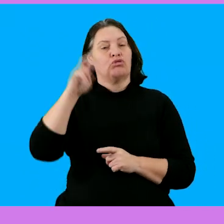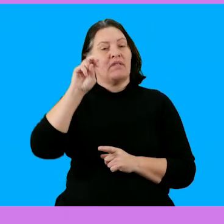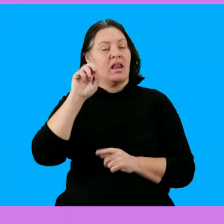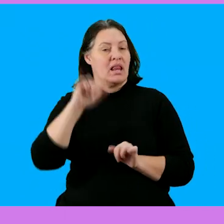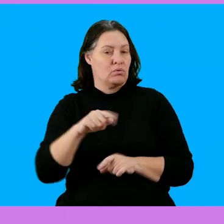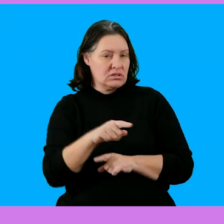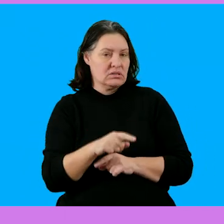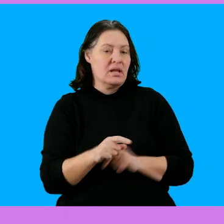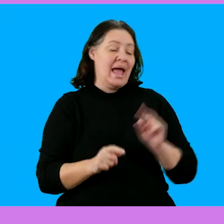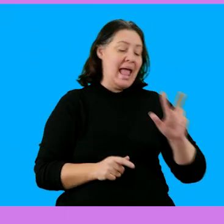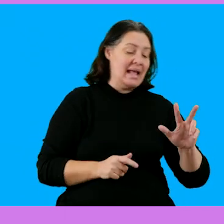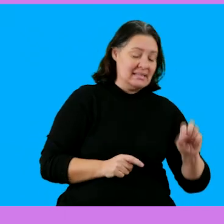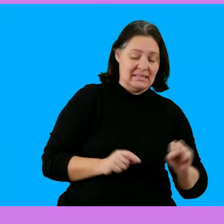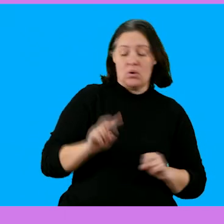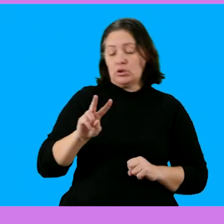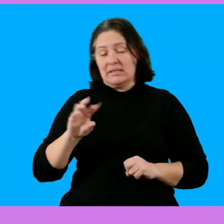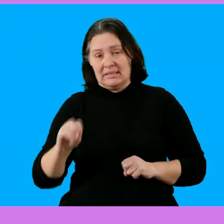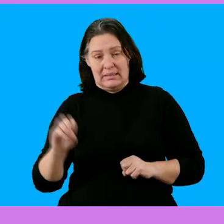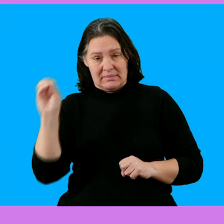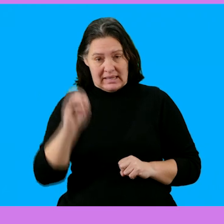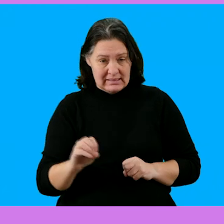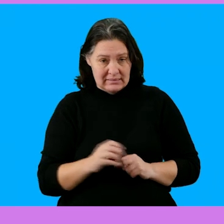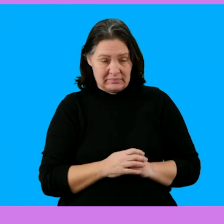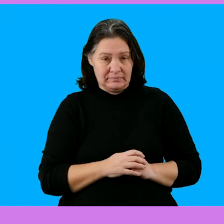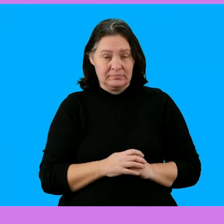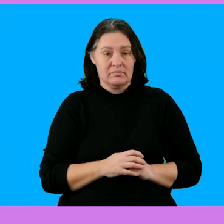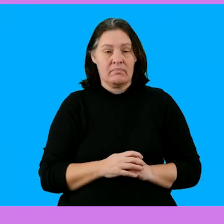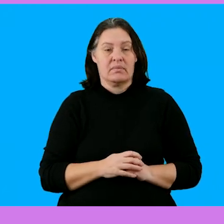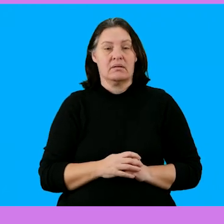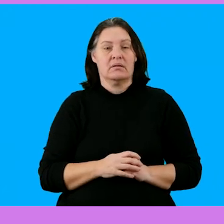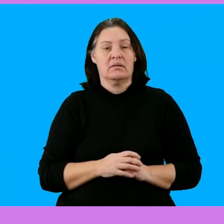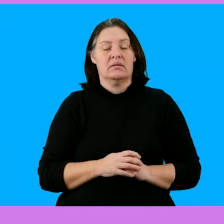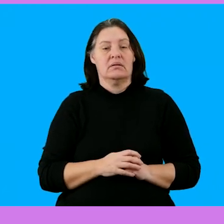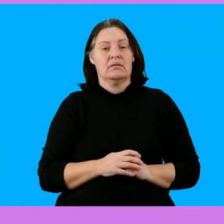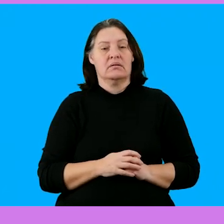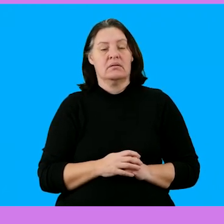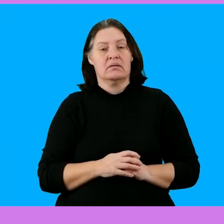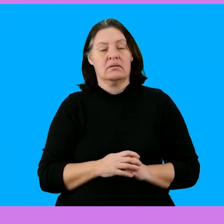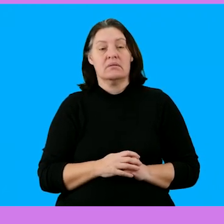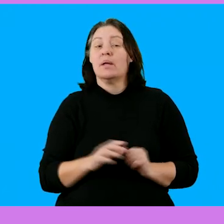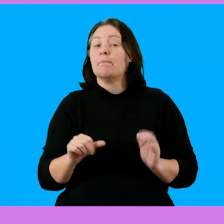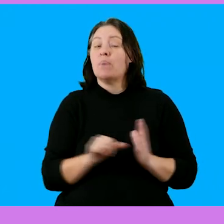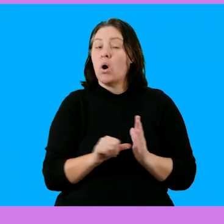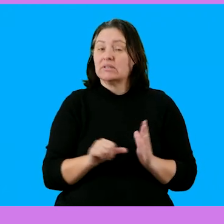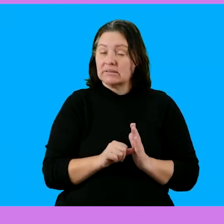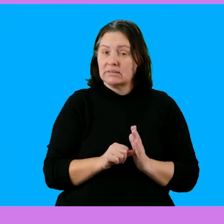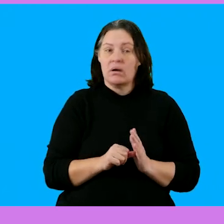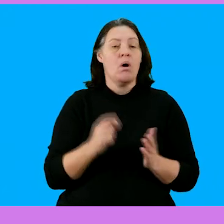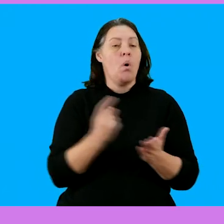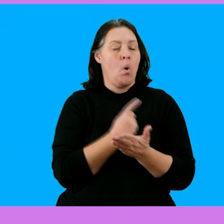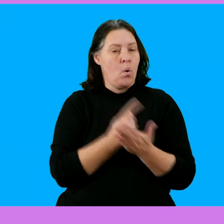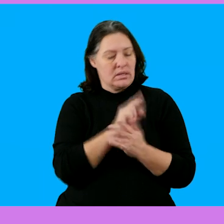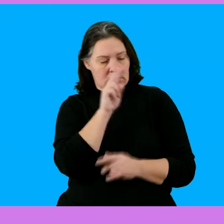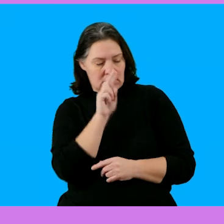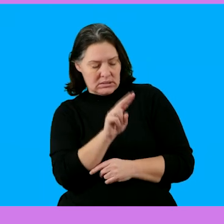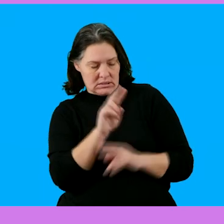travel allowance, remember the principle of 80% versus 20%. Okay? And very important,